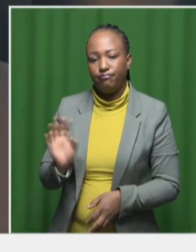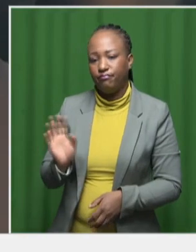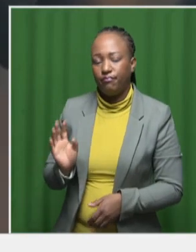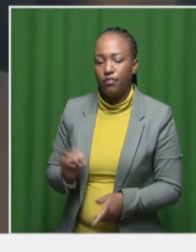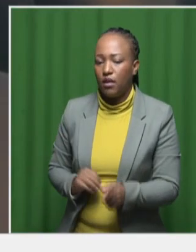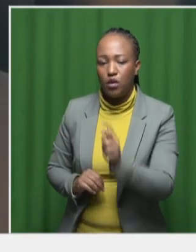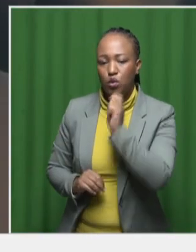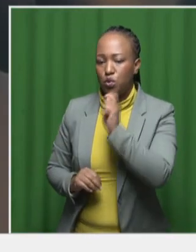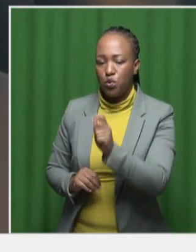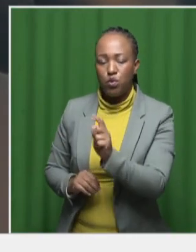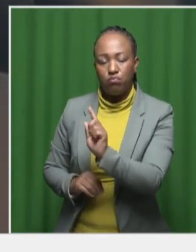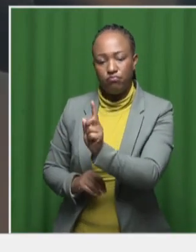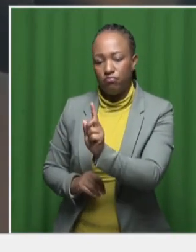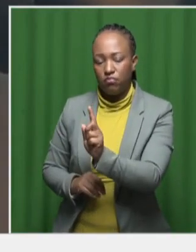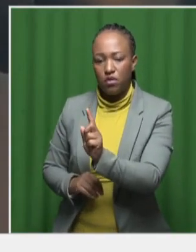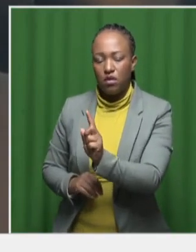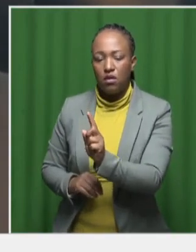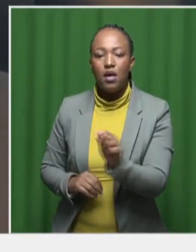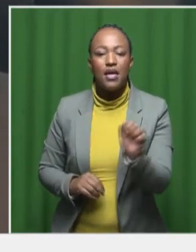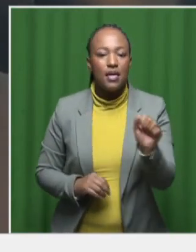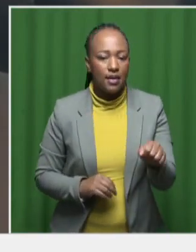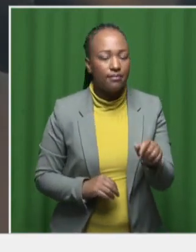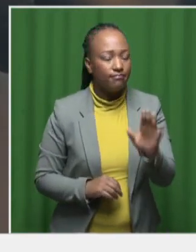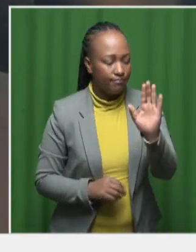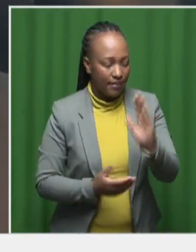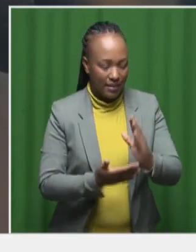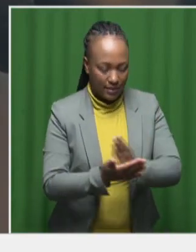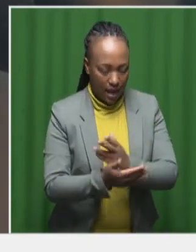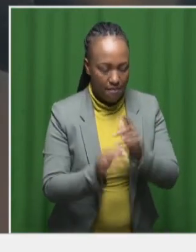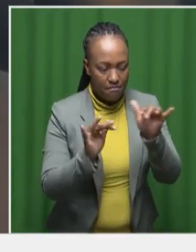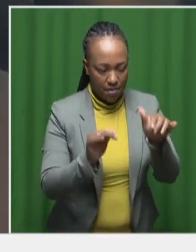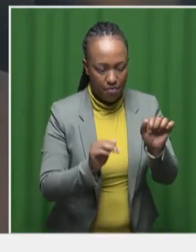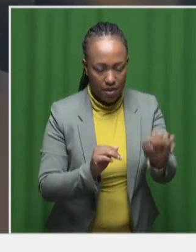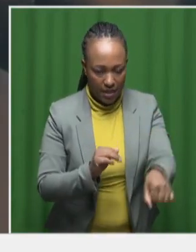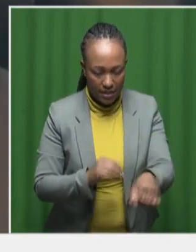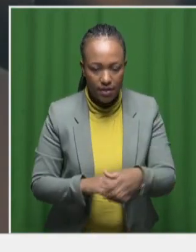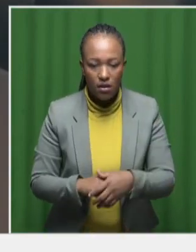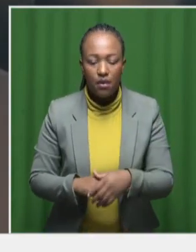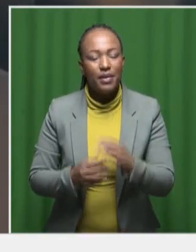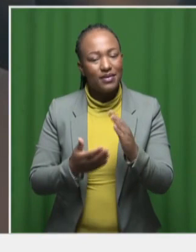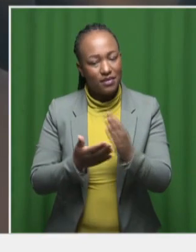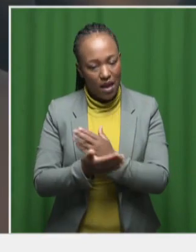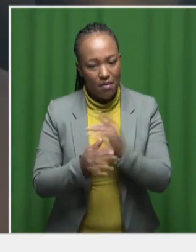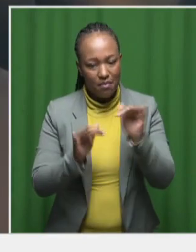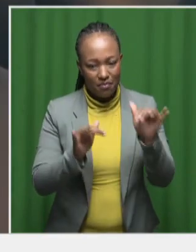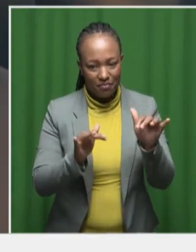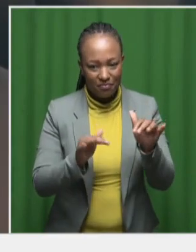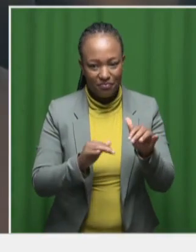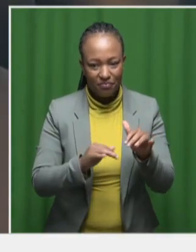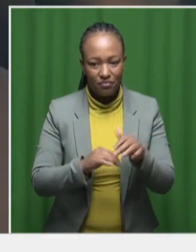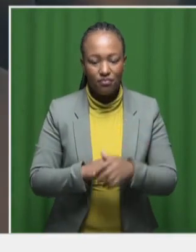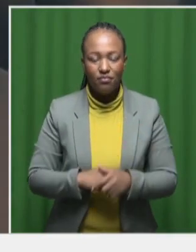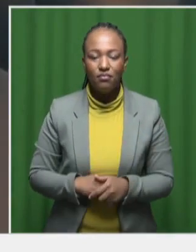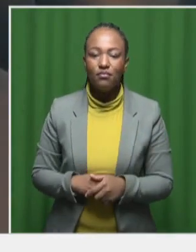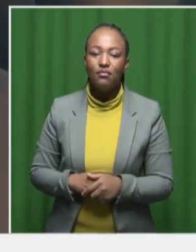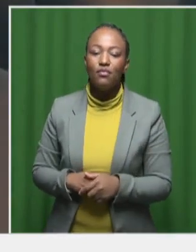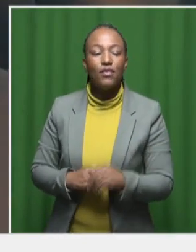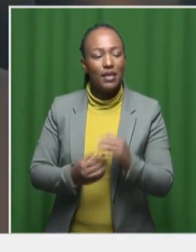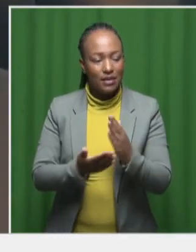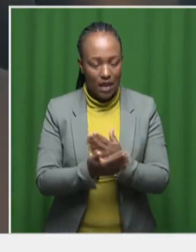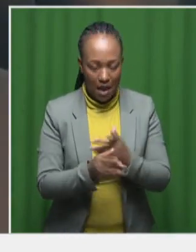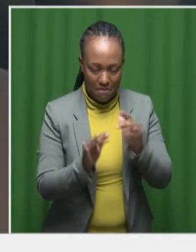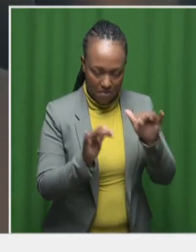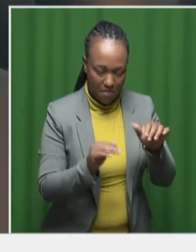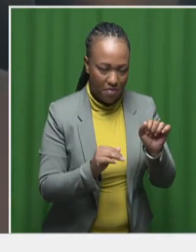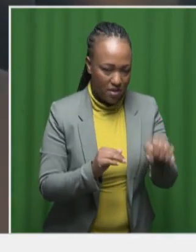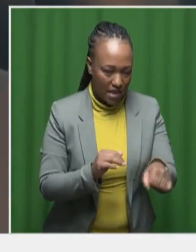did not receive a cent. Some people, let's just say that some people, not everybody, as you say, some people have